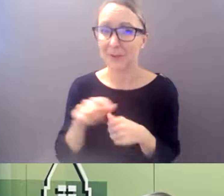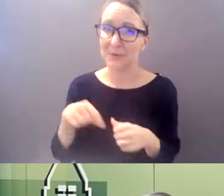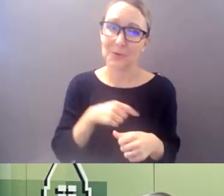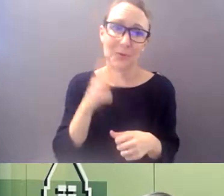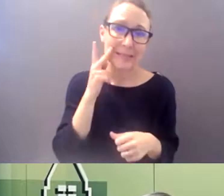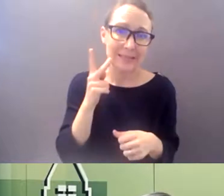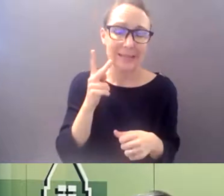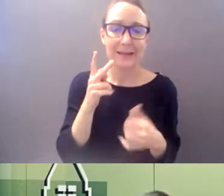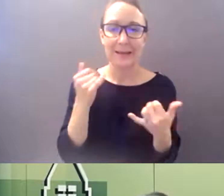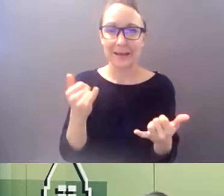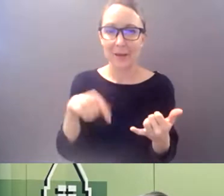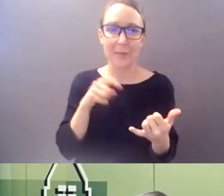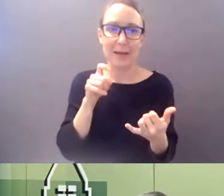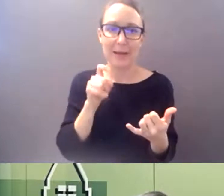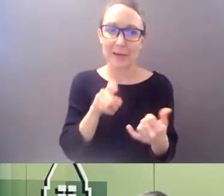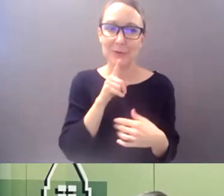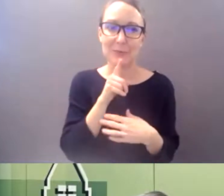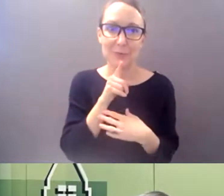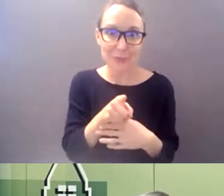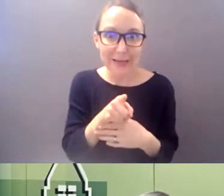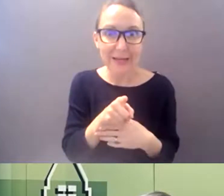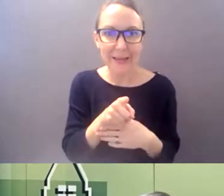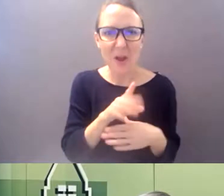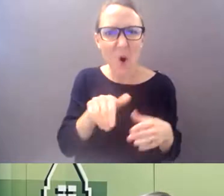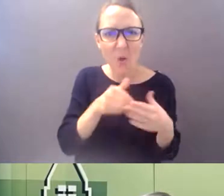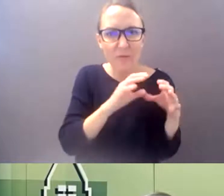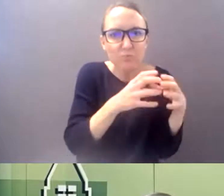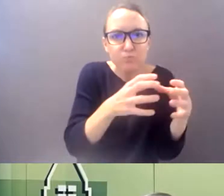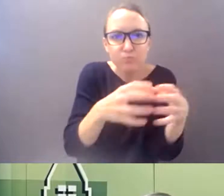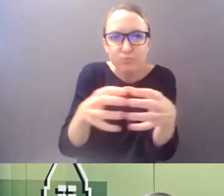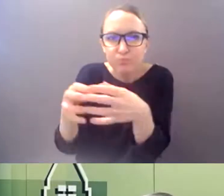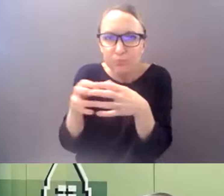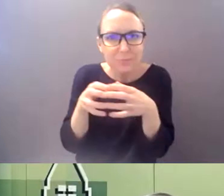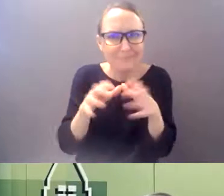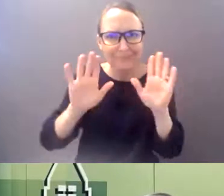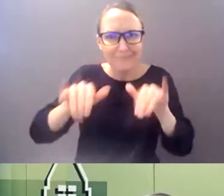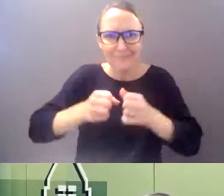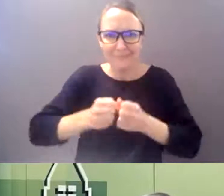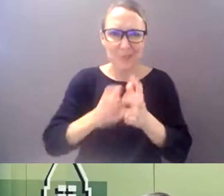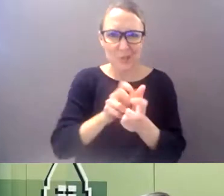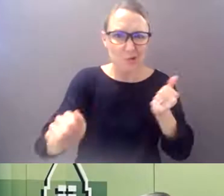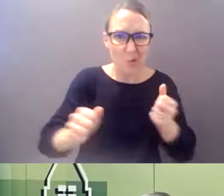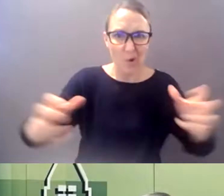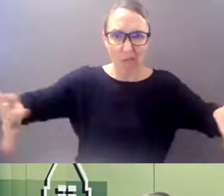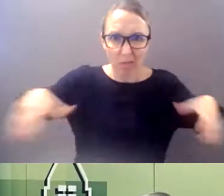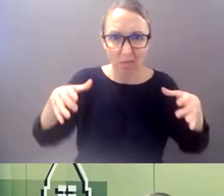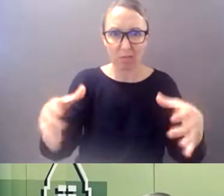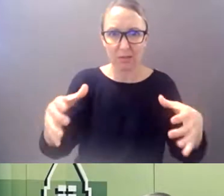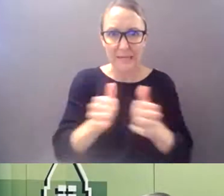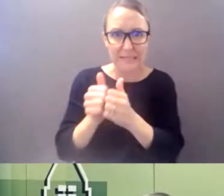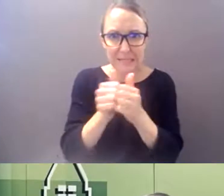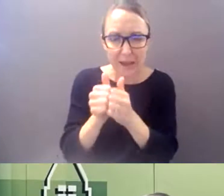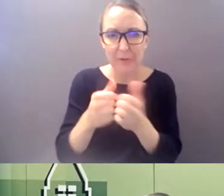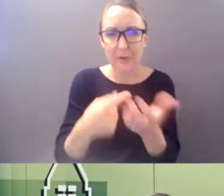really blow the boxes, the silos, and start thinking very differently about how to respond to the needs of older people